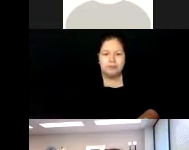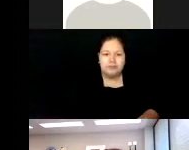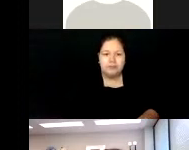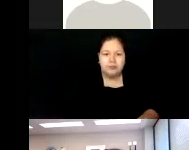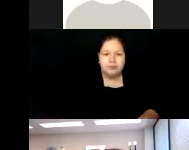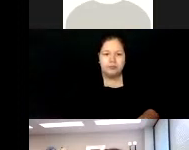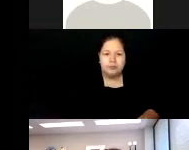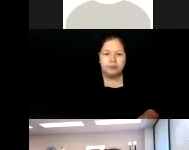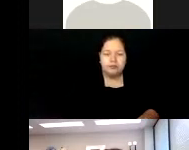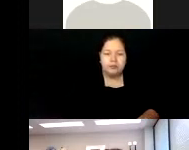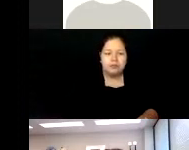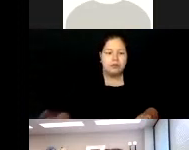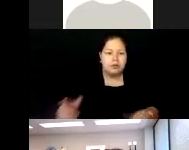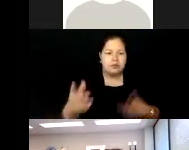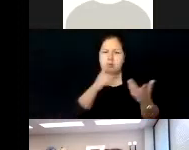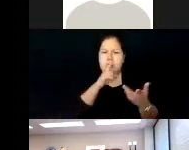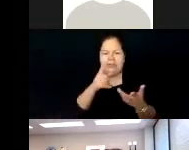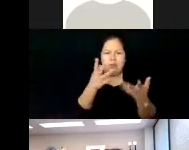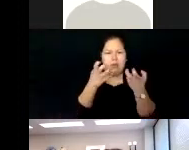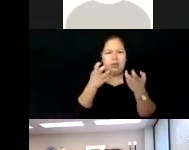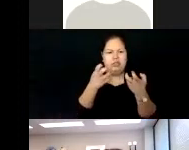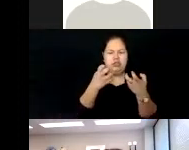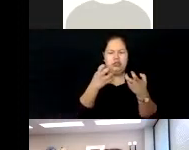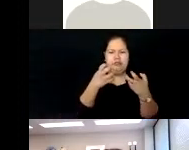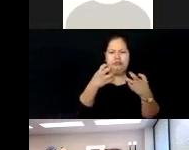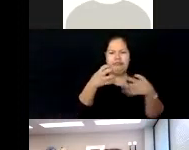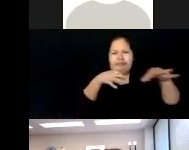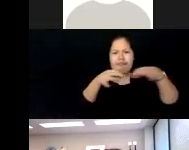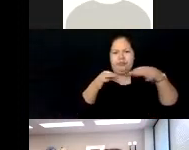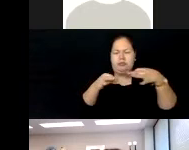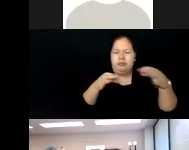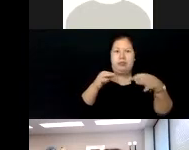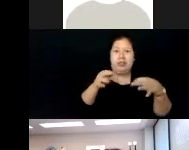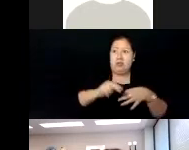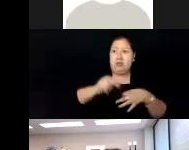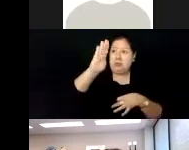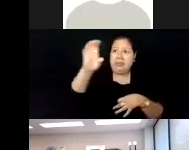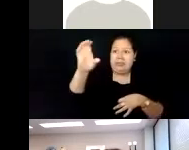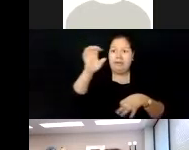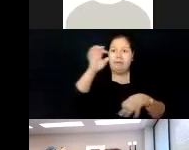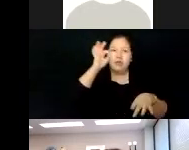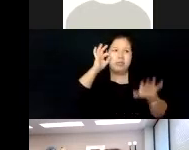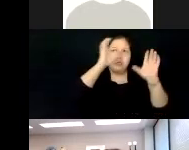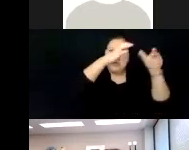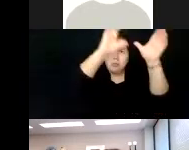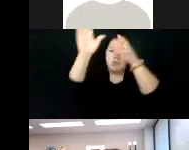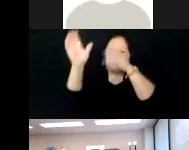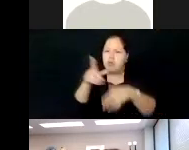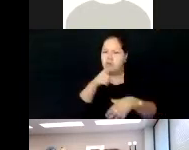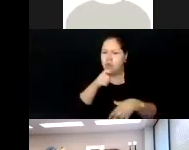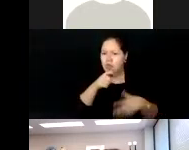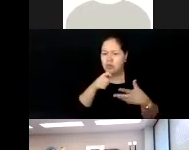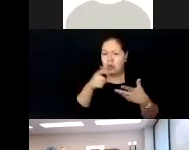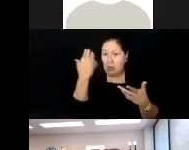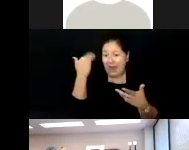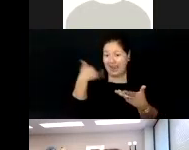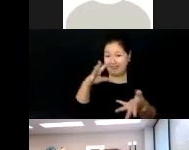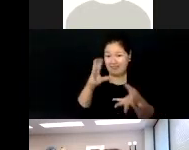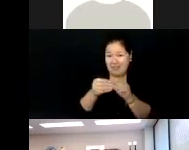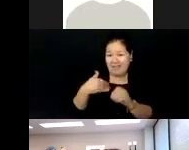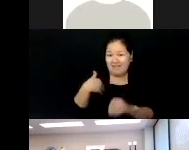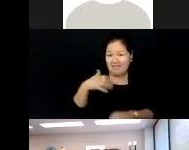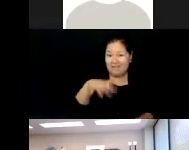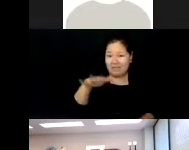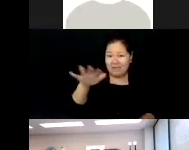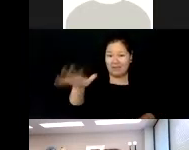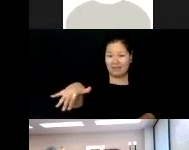content around who are the First Nations in Northern British Columbia, as there are 55